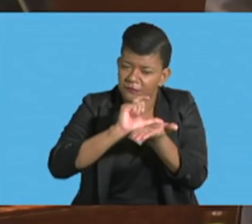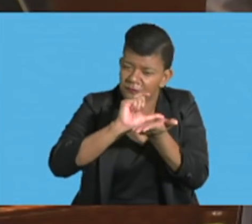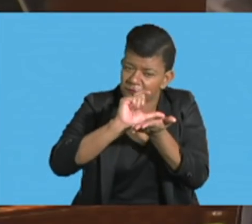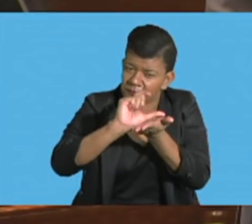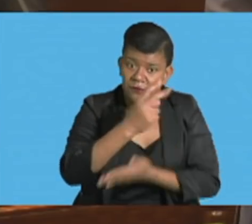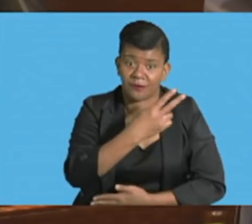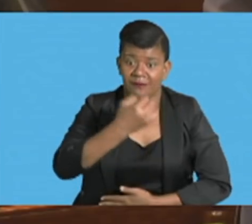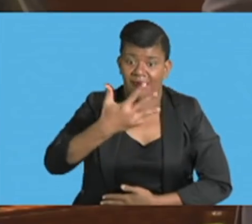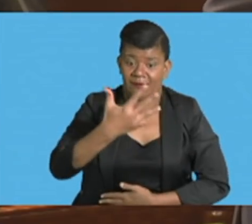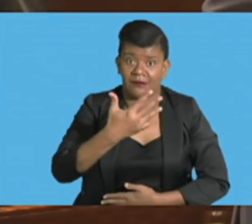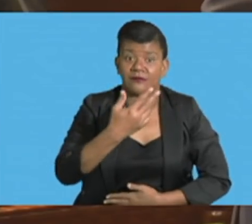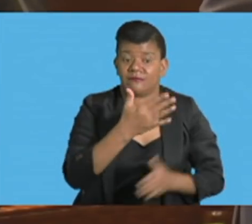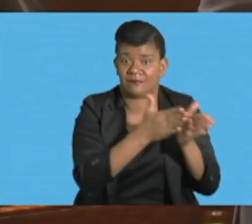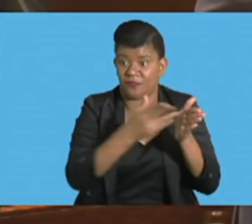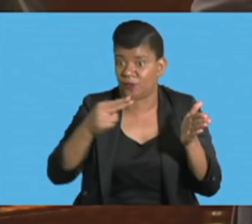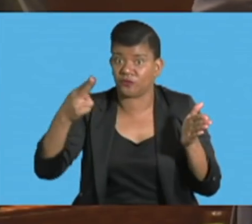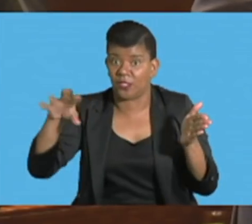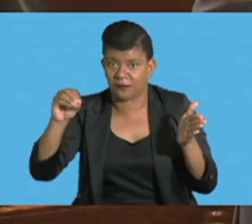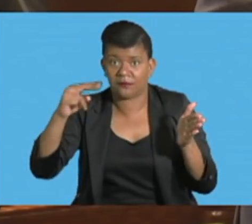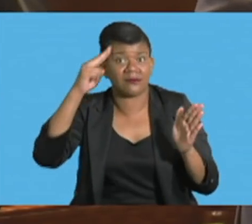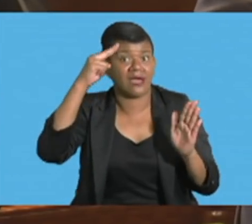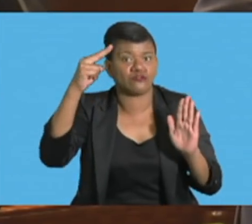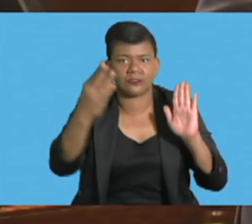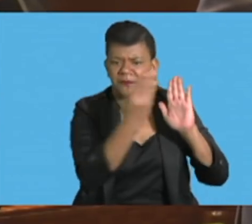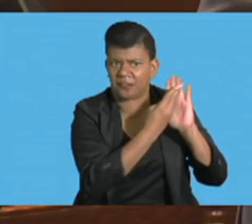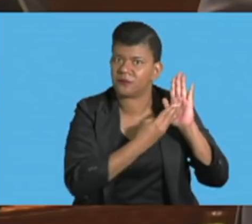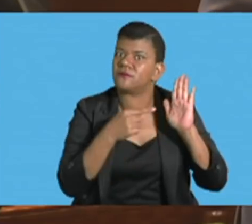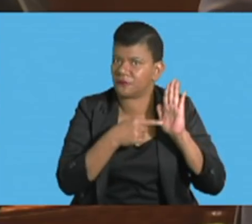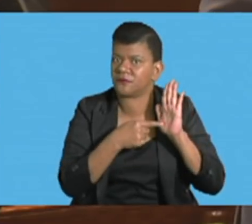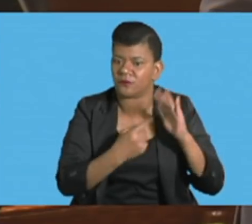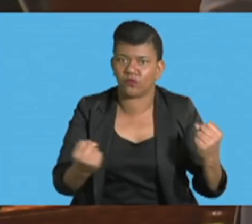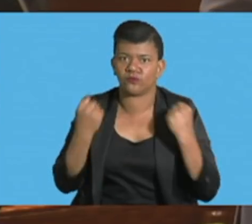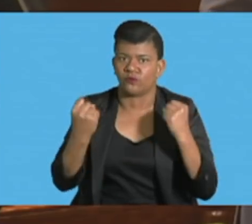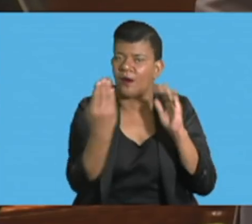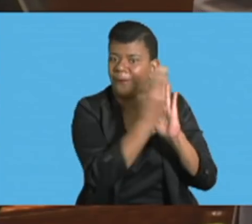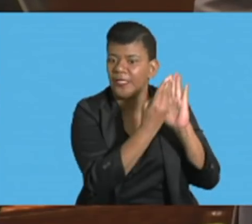2019-2020 national budget is strong. This budget is responsible.